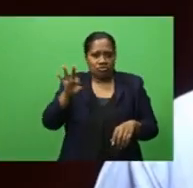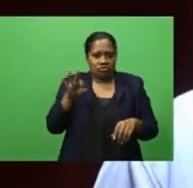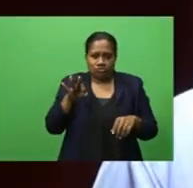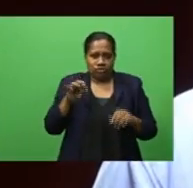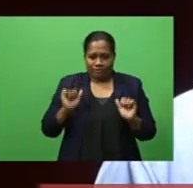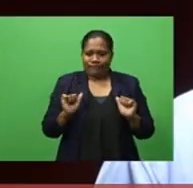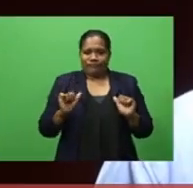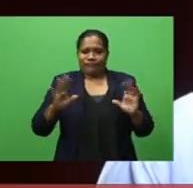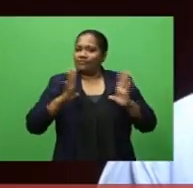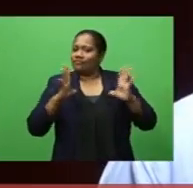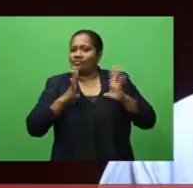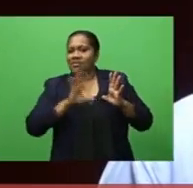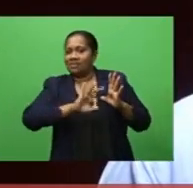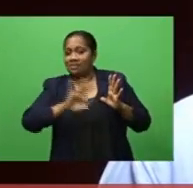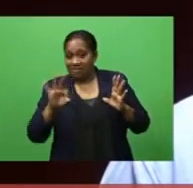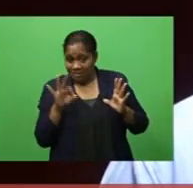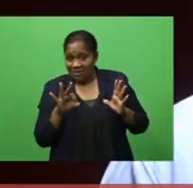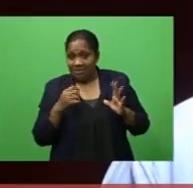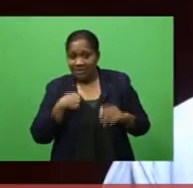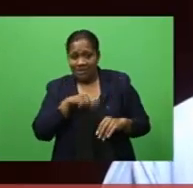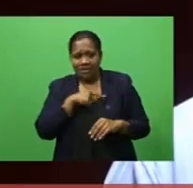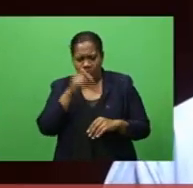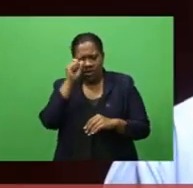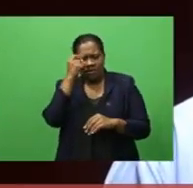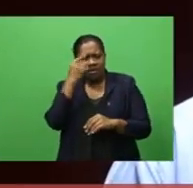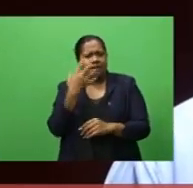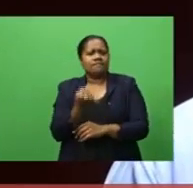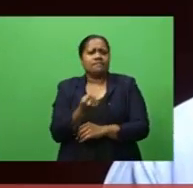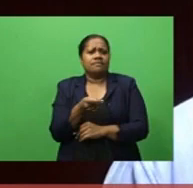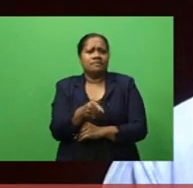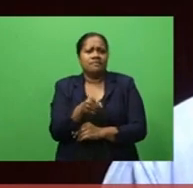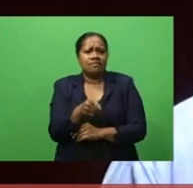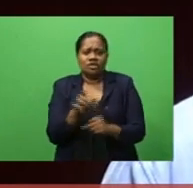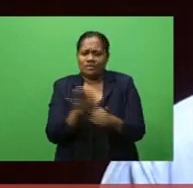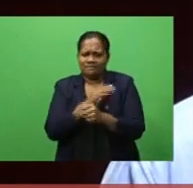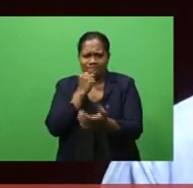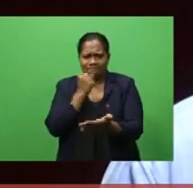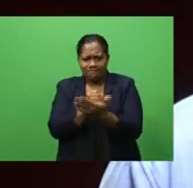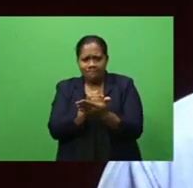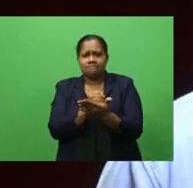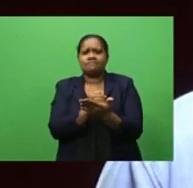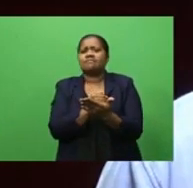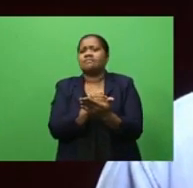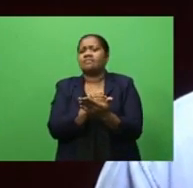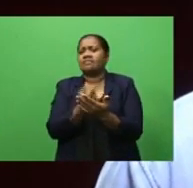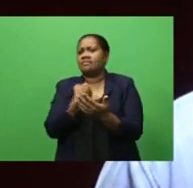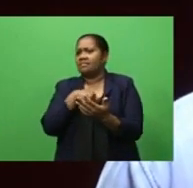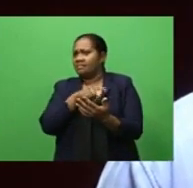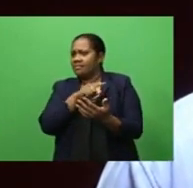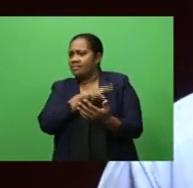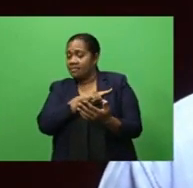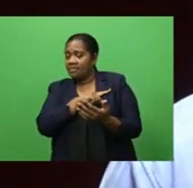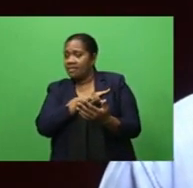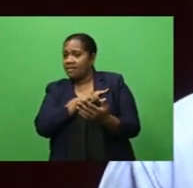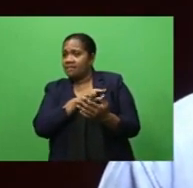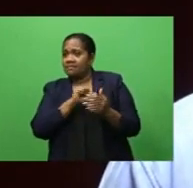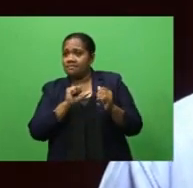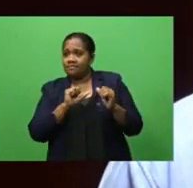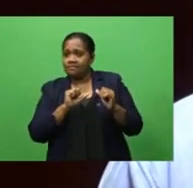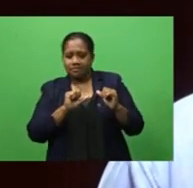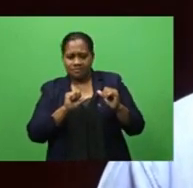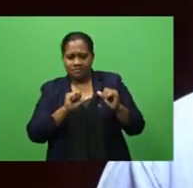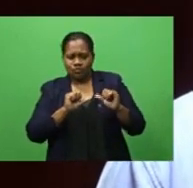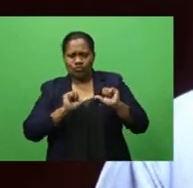to understand that we play an important role in making sure that we prevent a second or third wave of